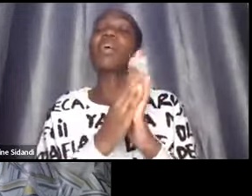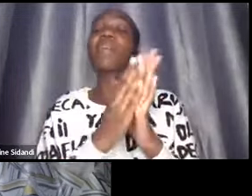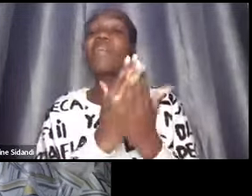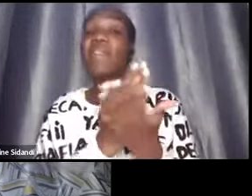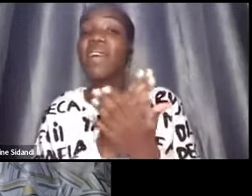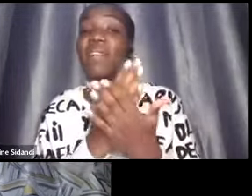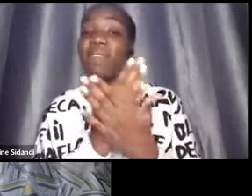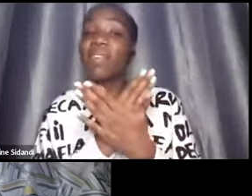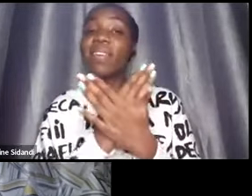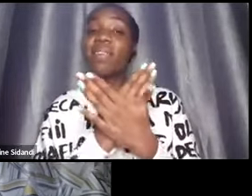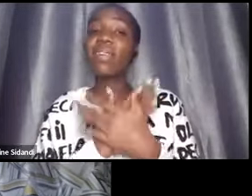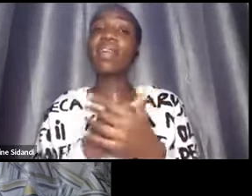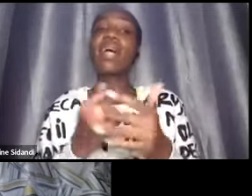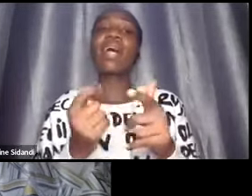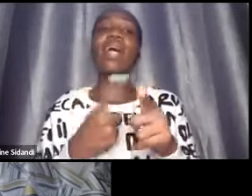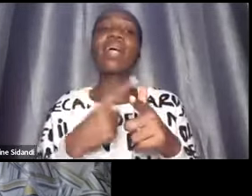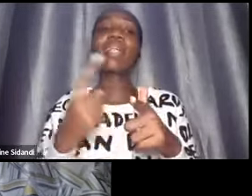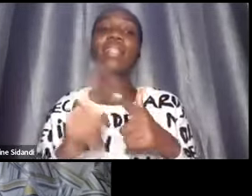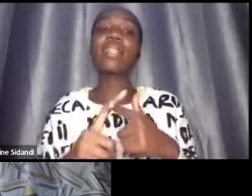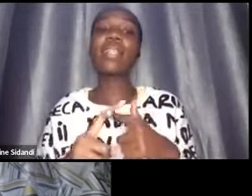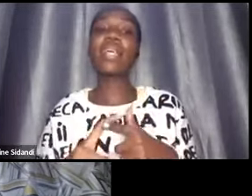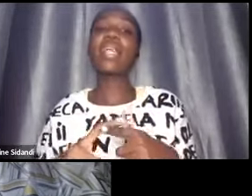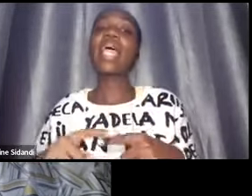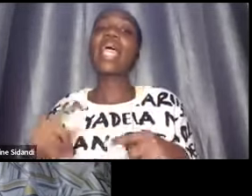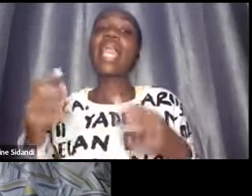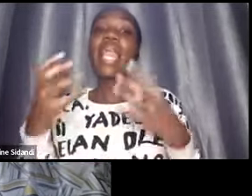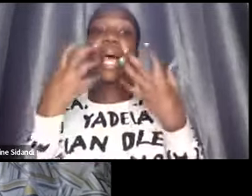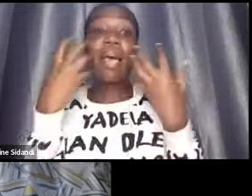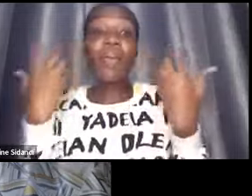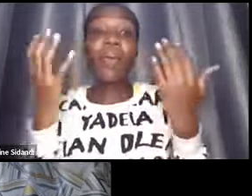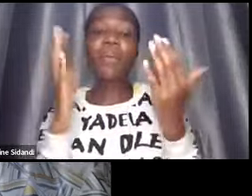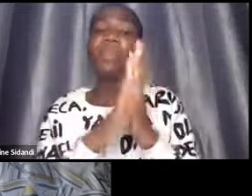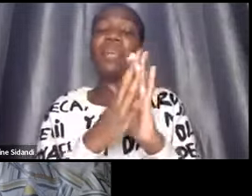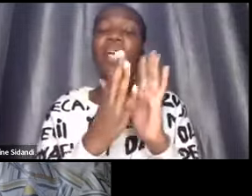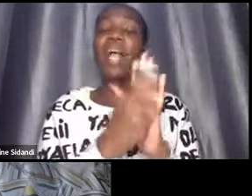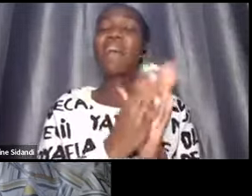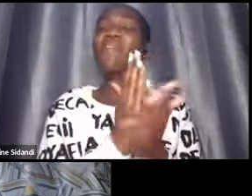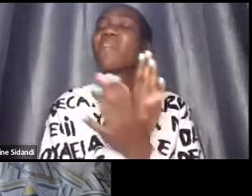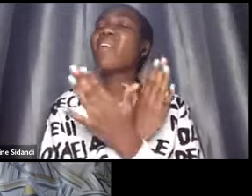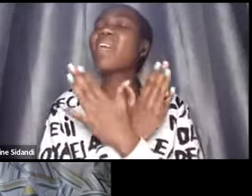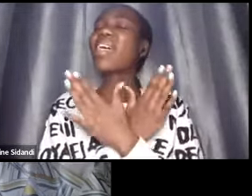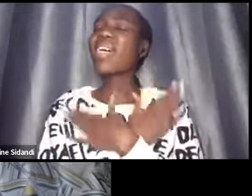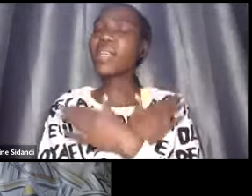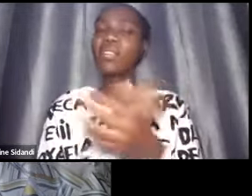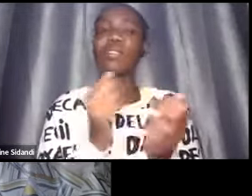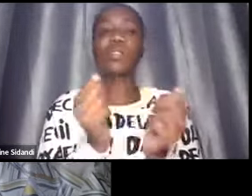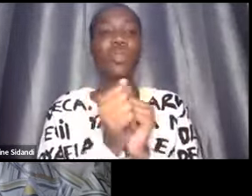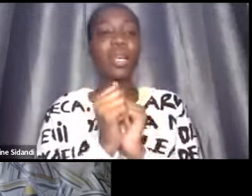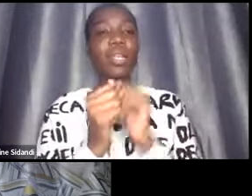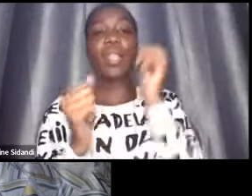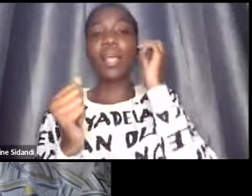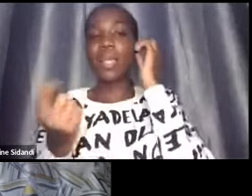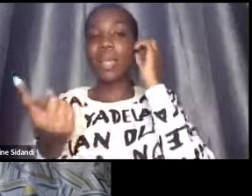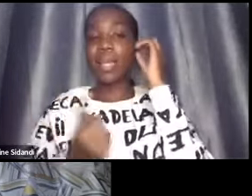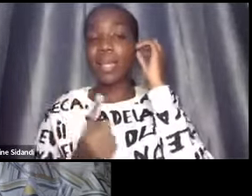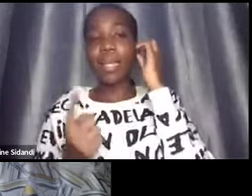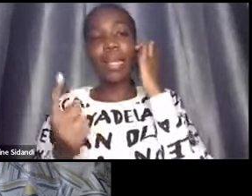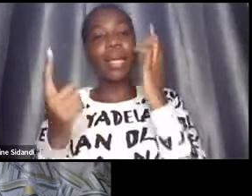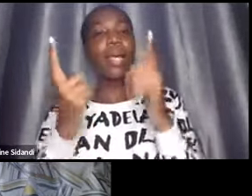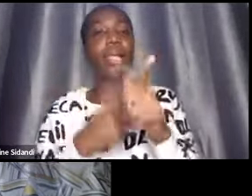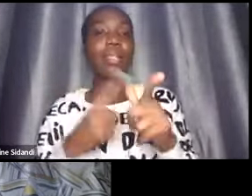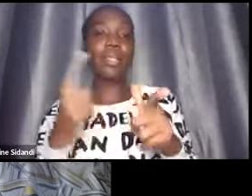that the lion was so calm with the lady, and she had to reach the tail of the lion and pull out the